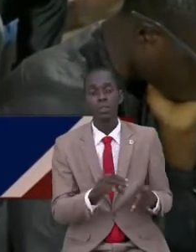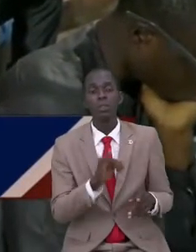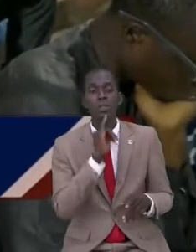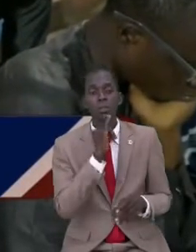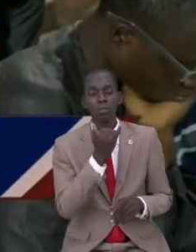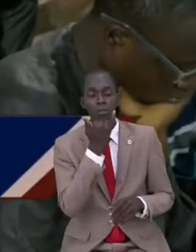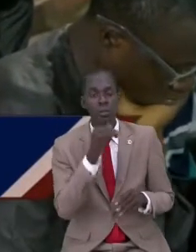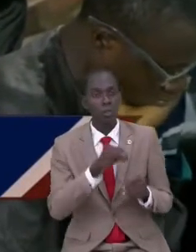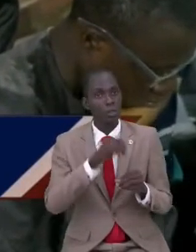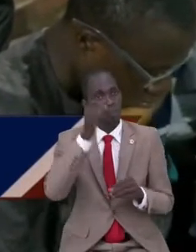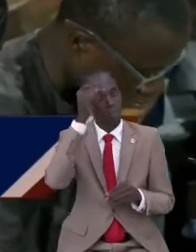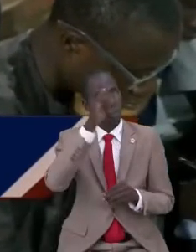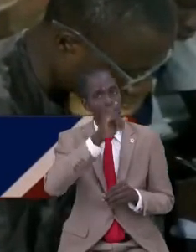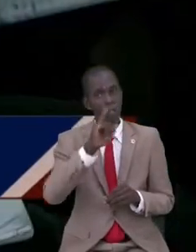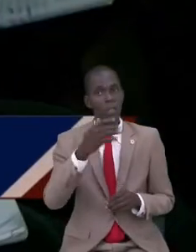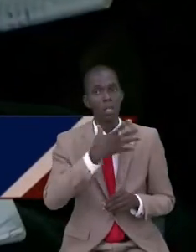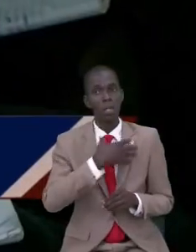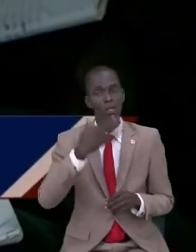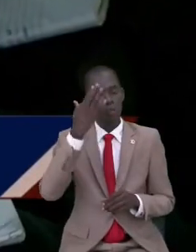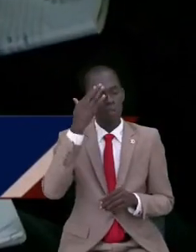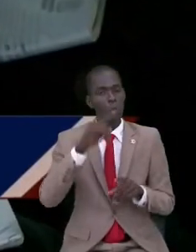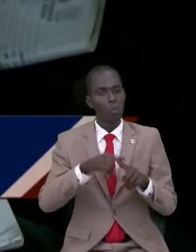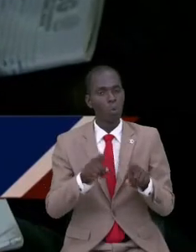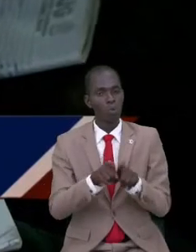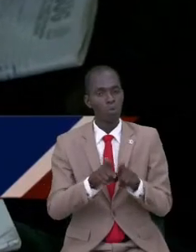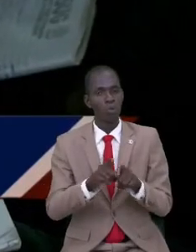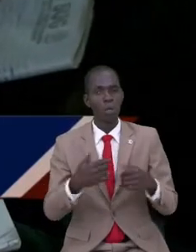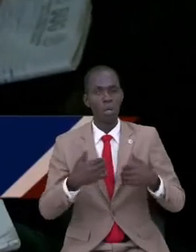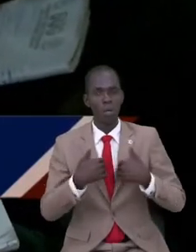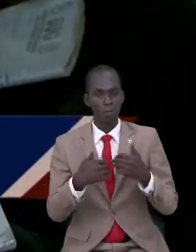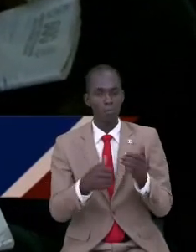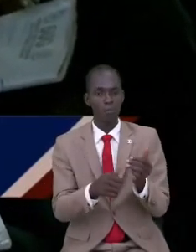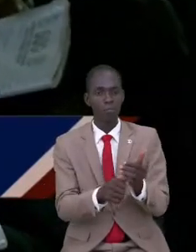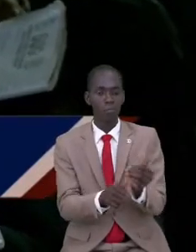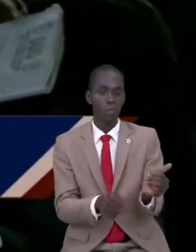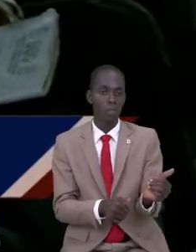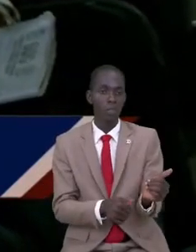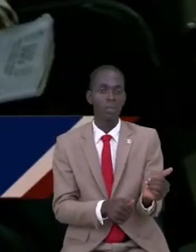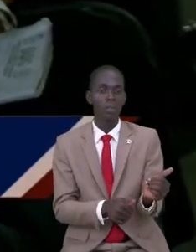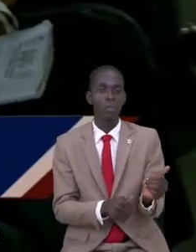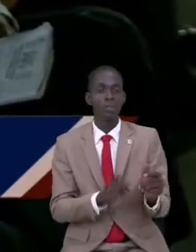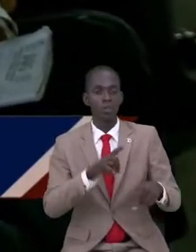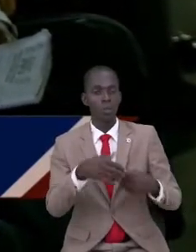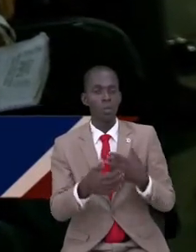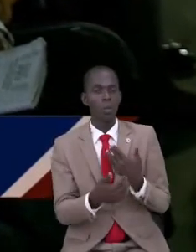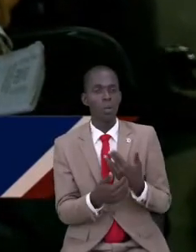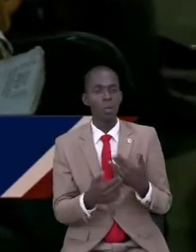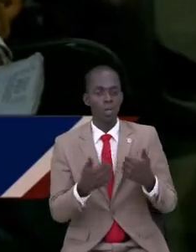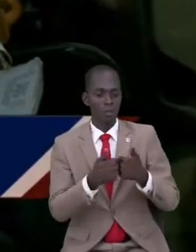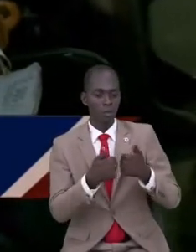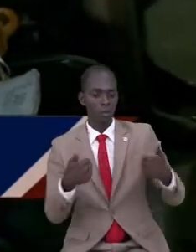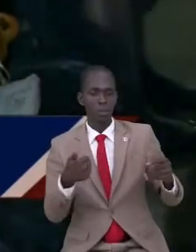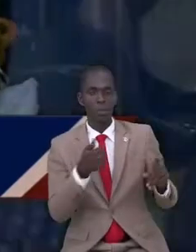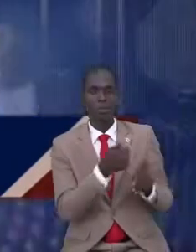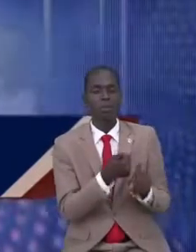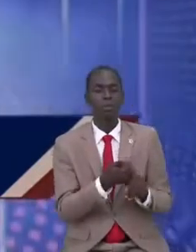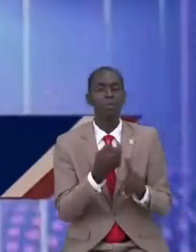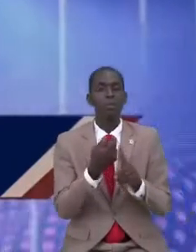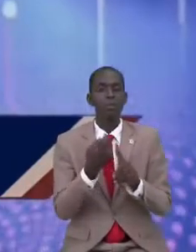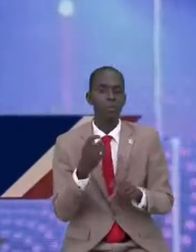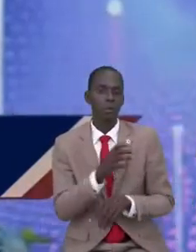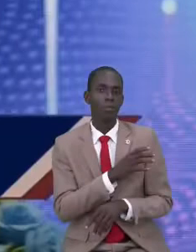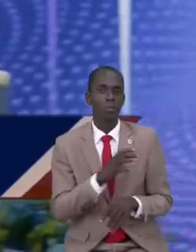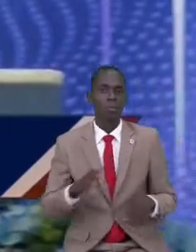understanding and perception. He's backsliding. He's gone back. He's separated himself from